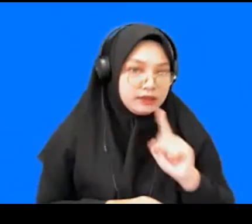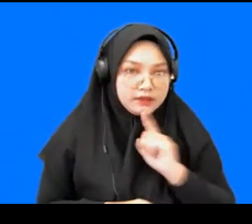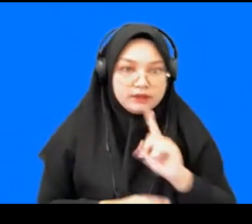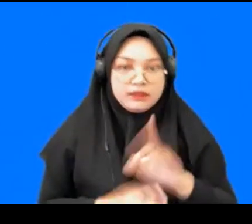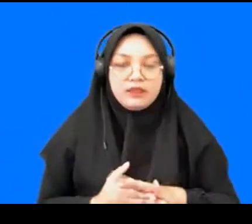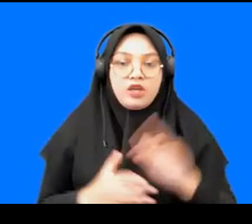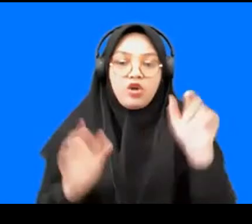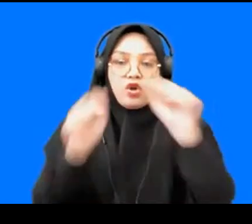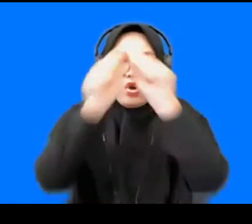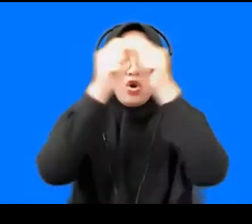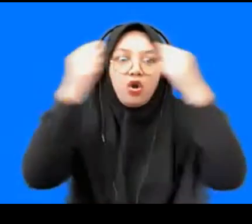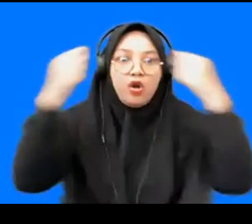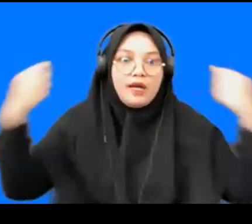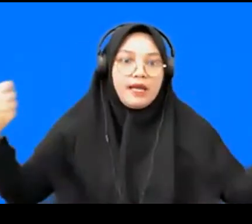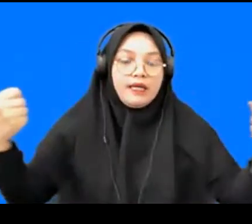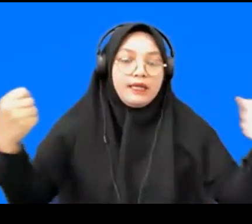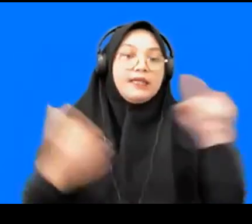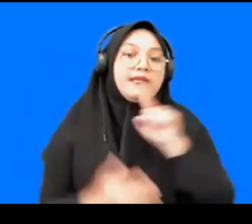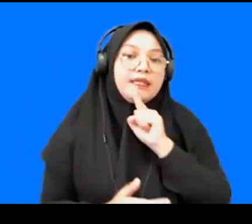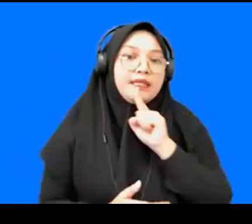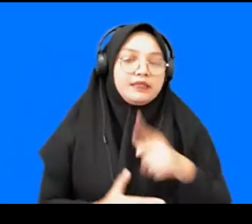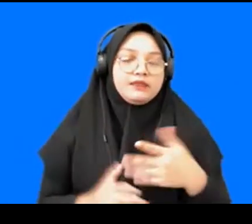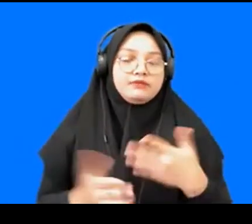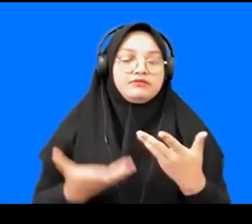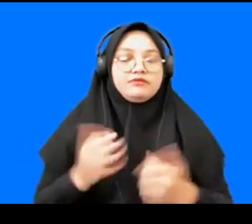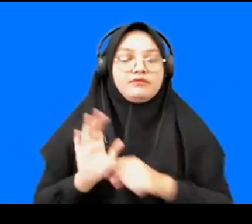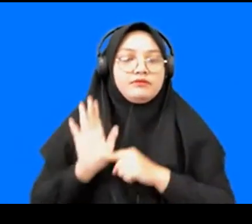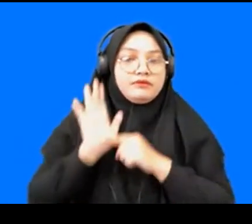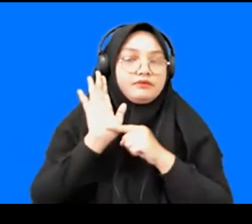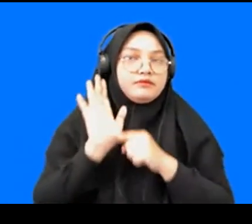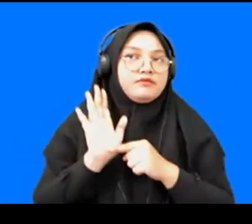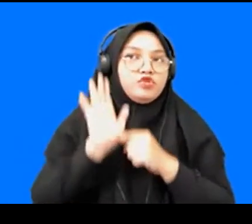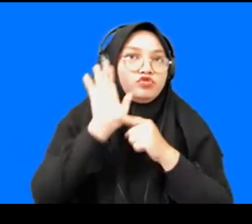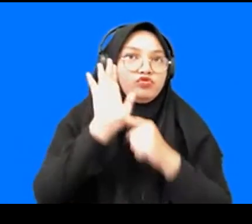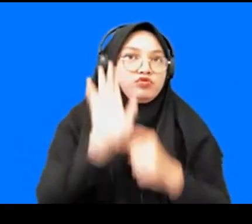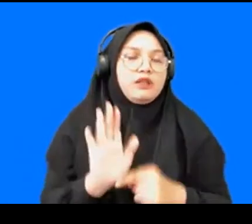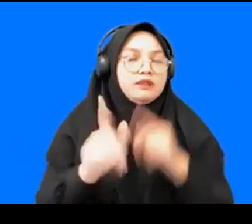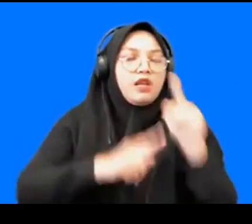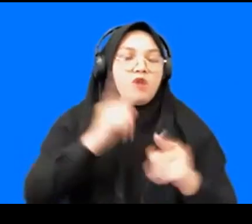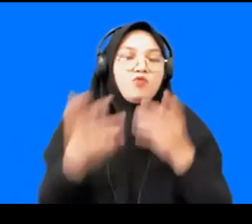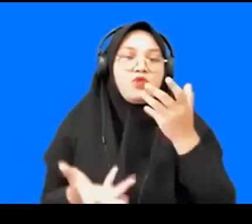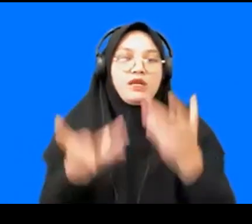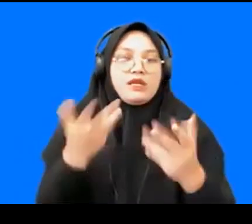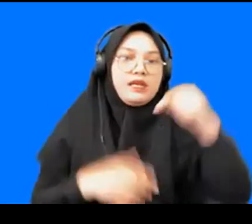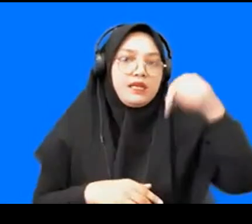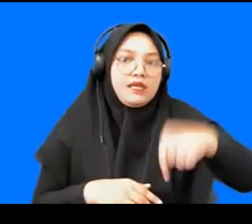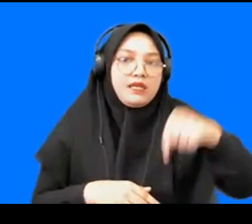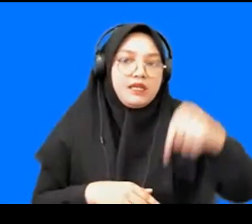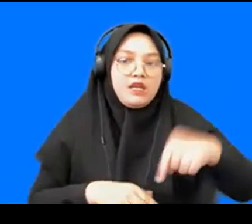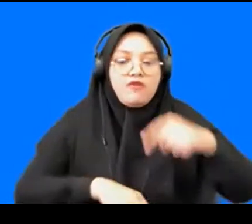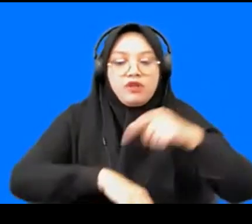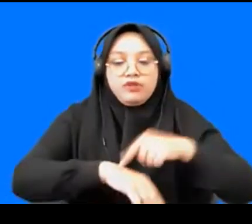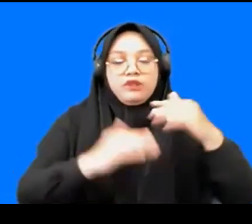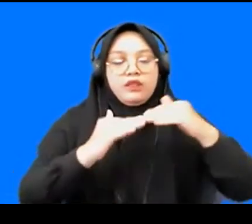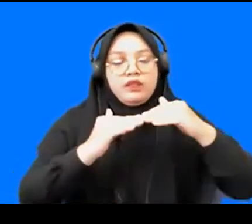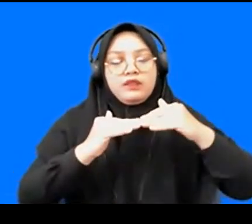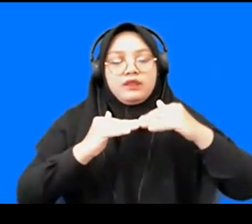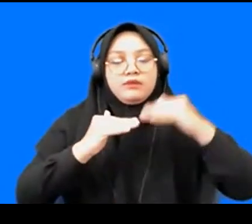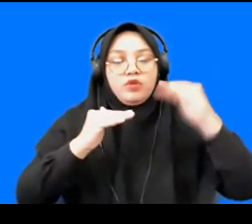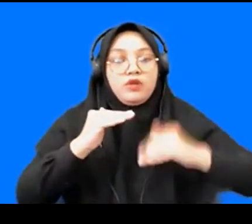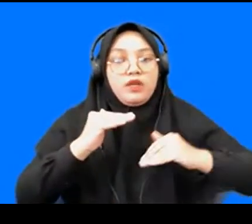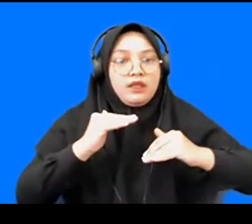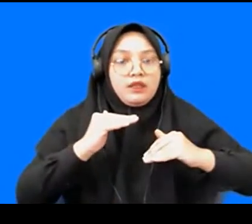according to the IMF, it's now time to impose a wealth tax, at least to alleviate the needs of the